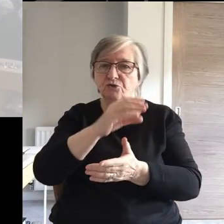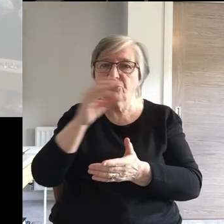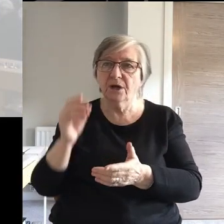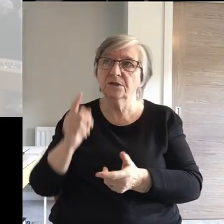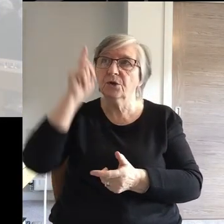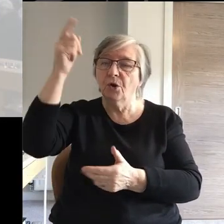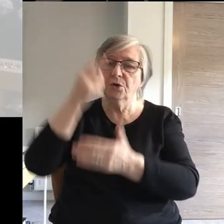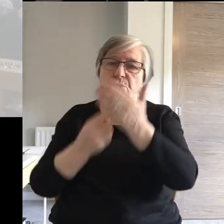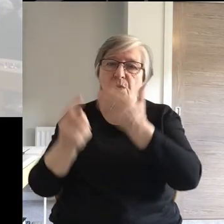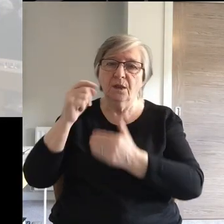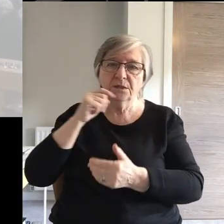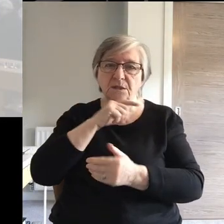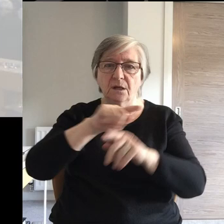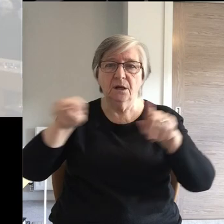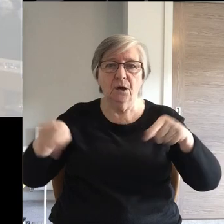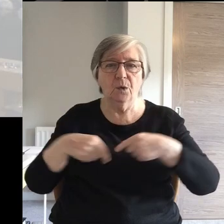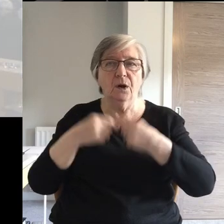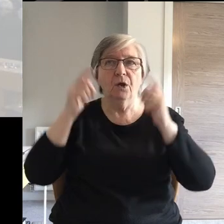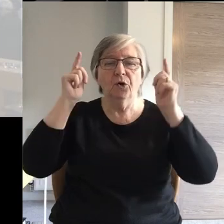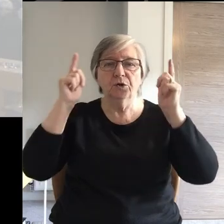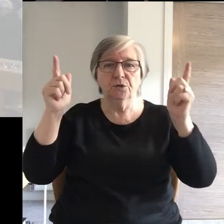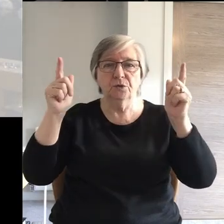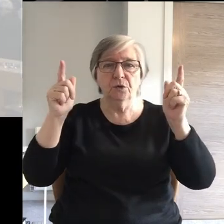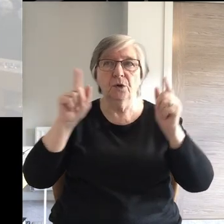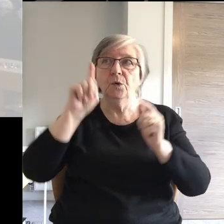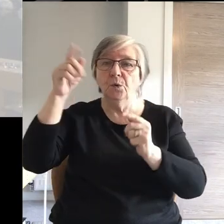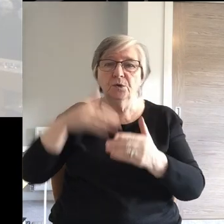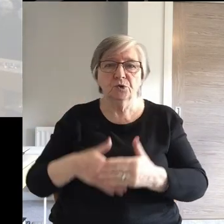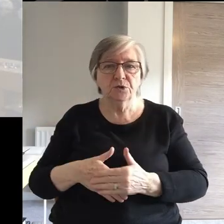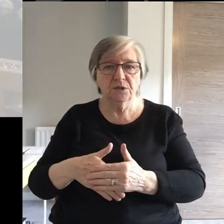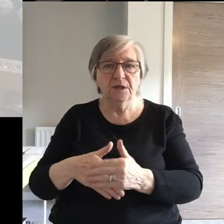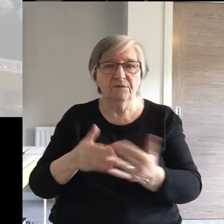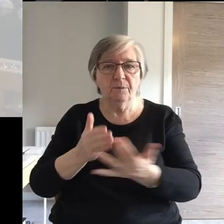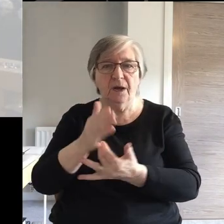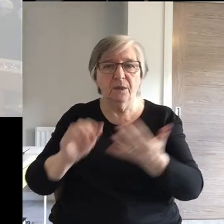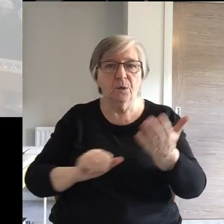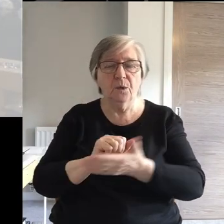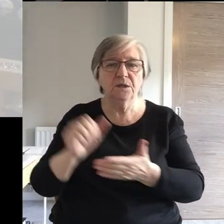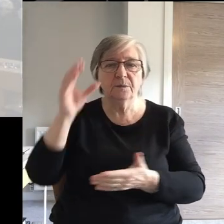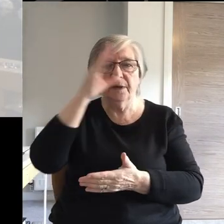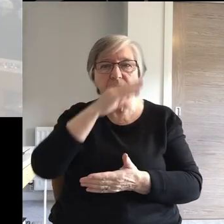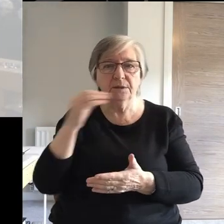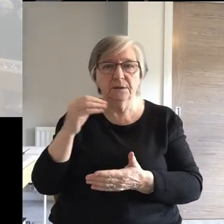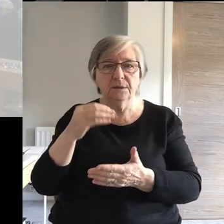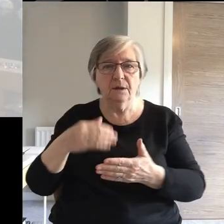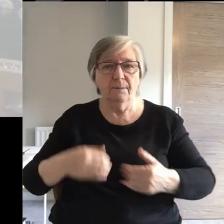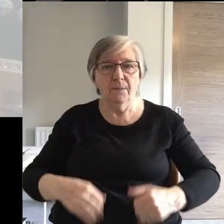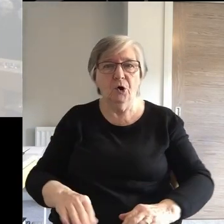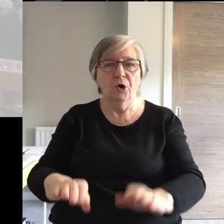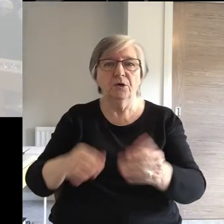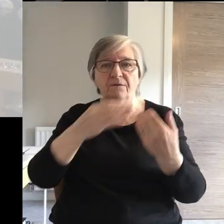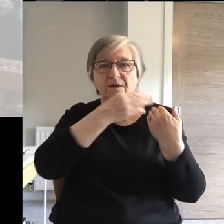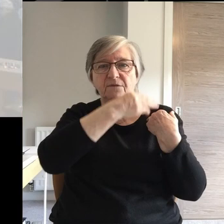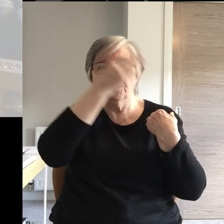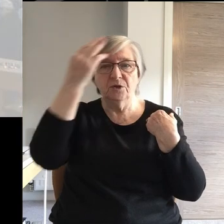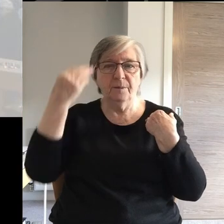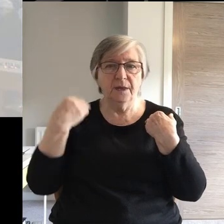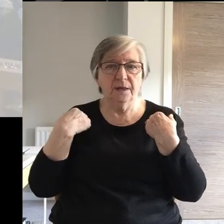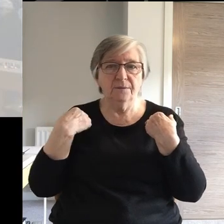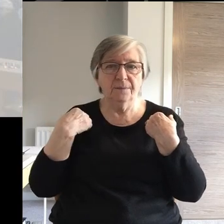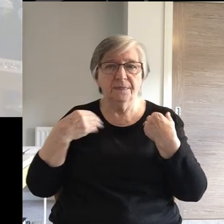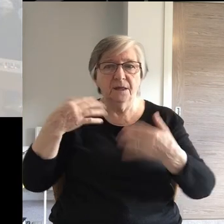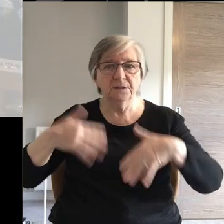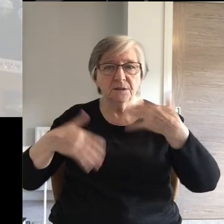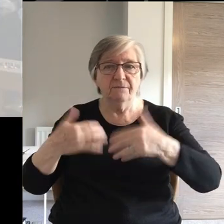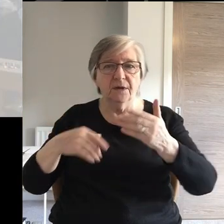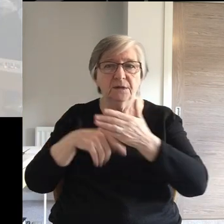in Jesus Christ, God's only Son, our Lord, who was conceived by the Holy Spirit, born of the